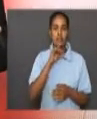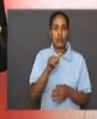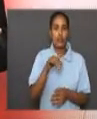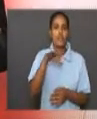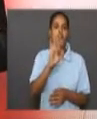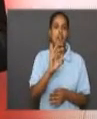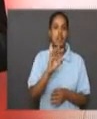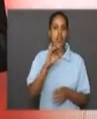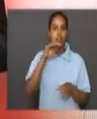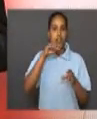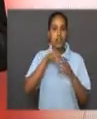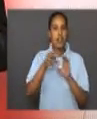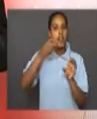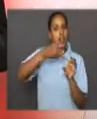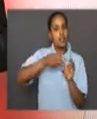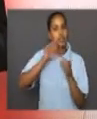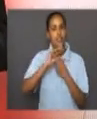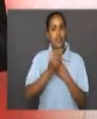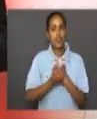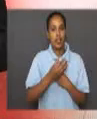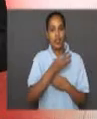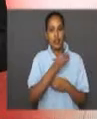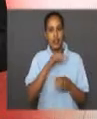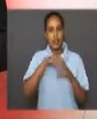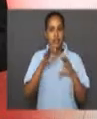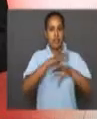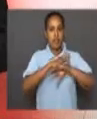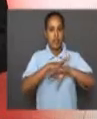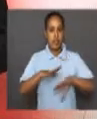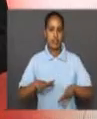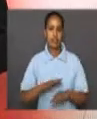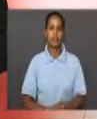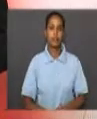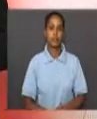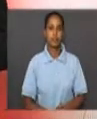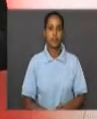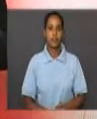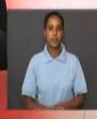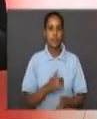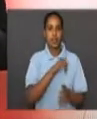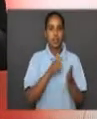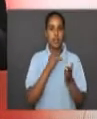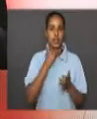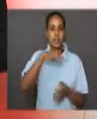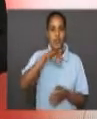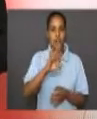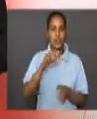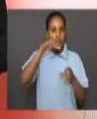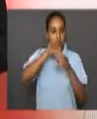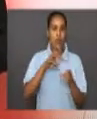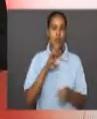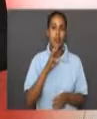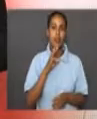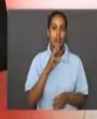not found in a gaseous state in the Earth's atmosphere. It is found in